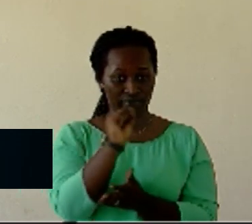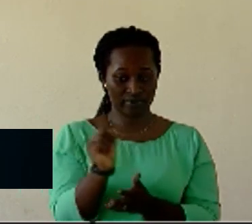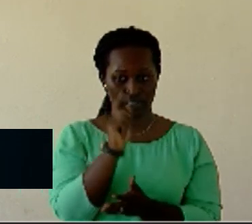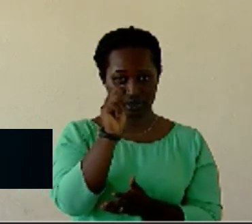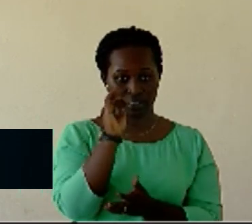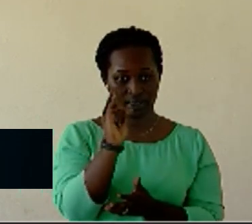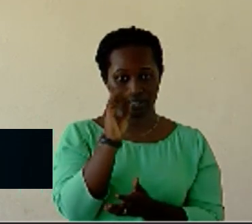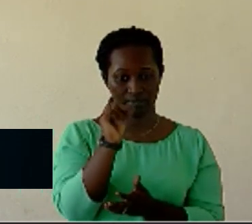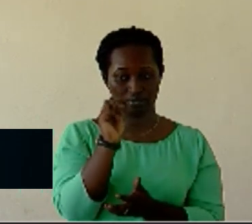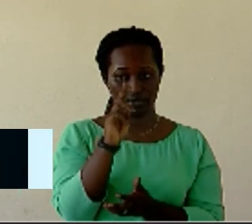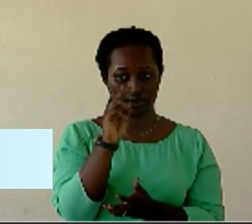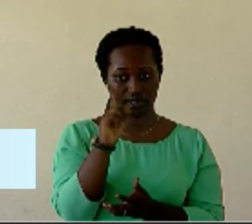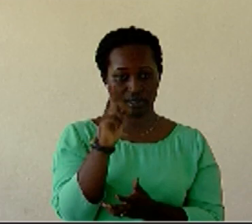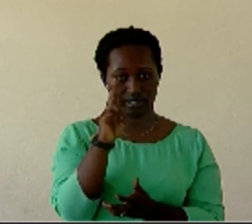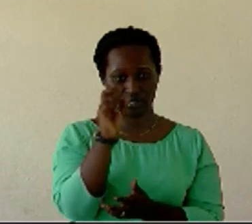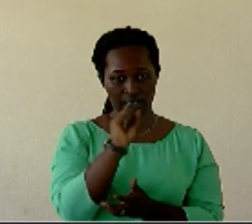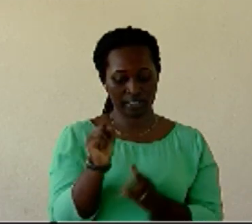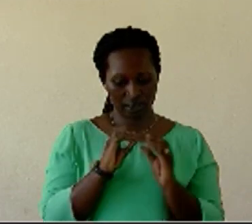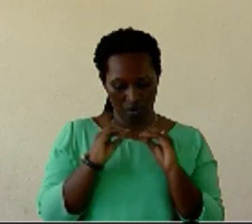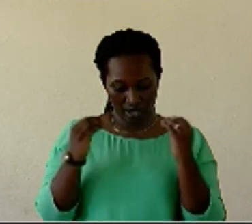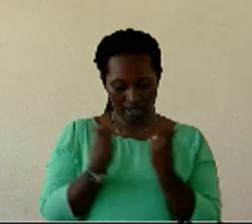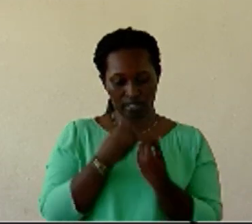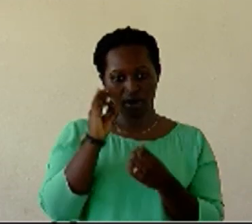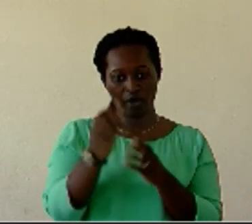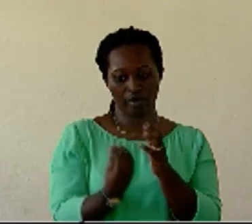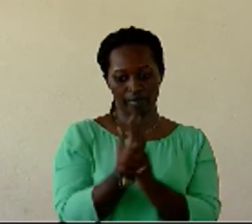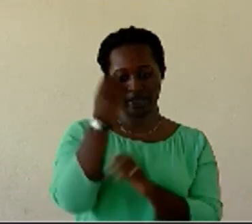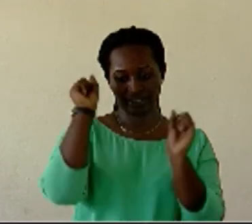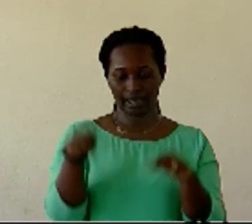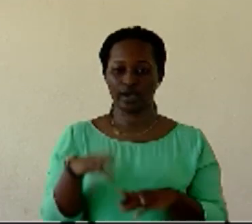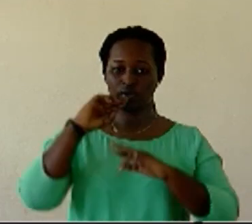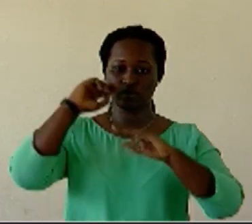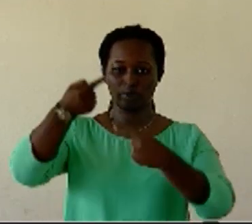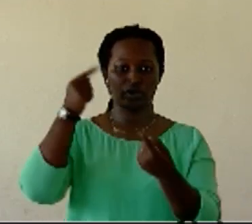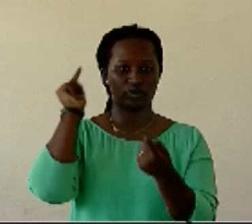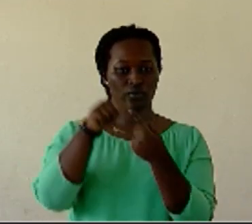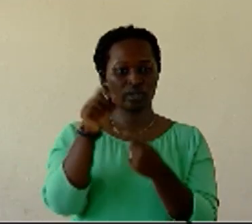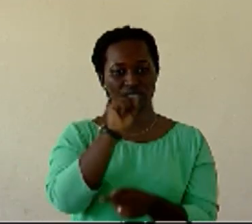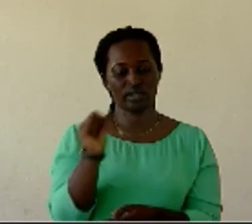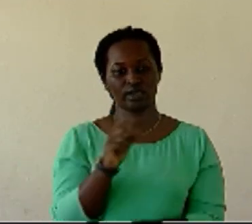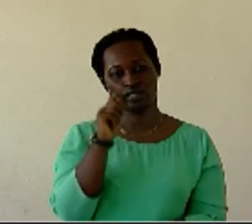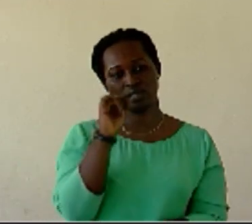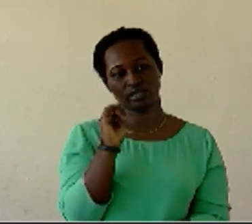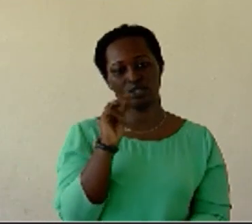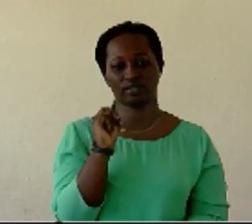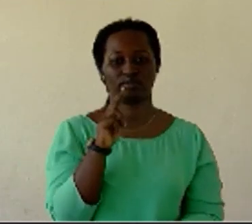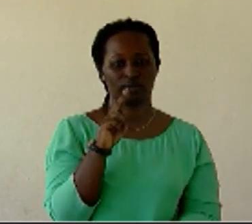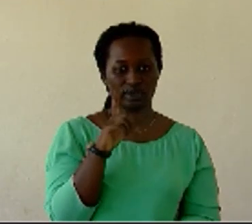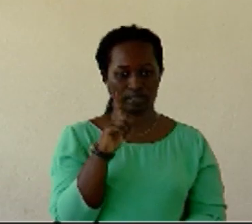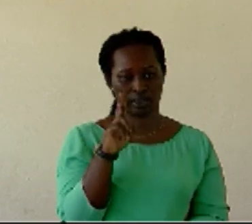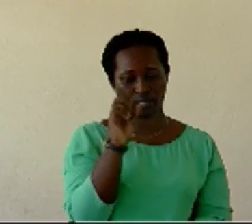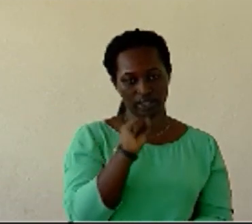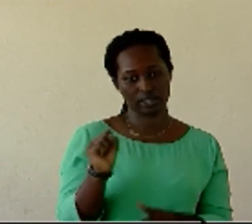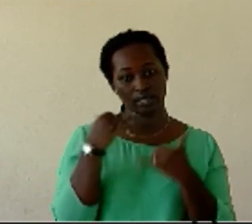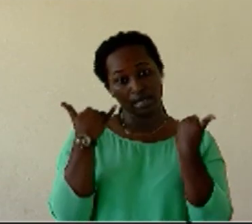organs of a plant can respond to the stimulus. So let us take an